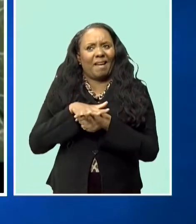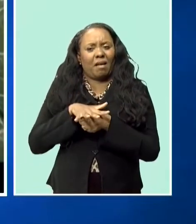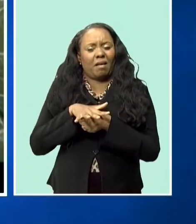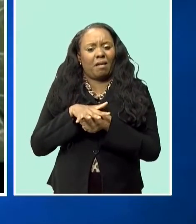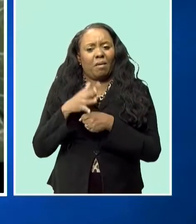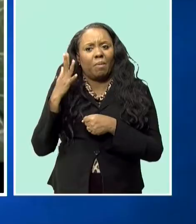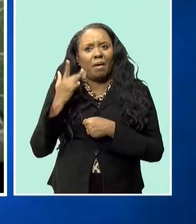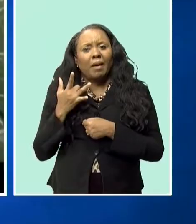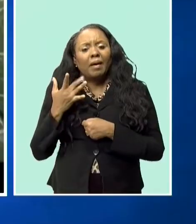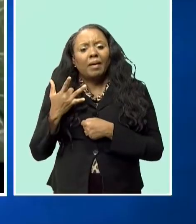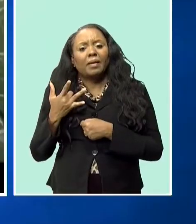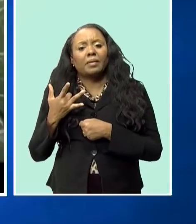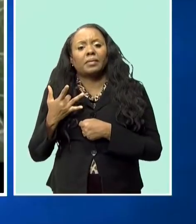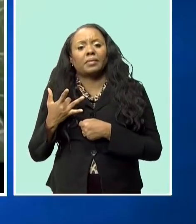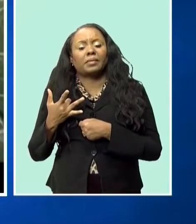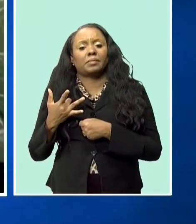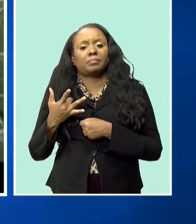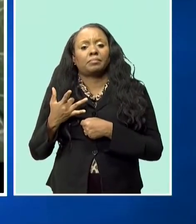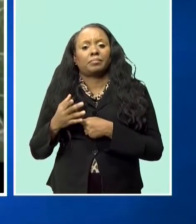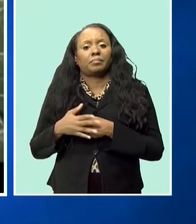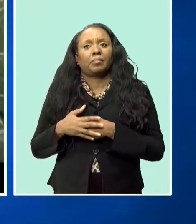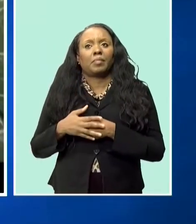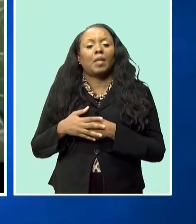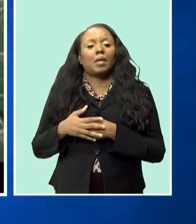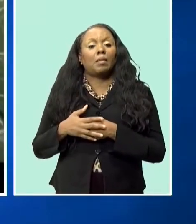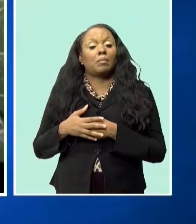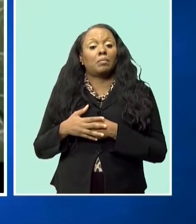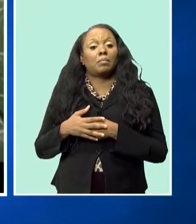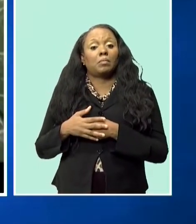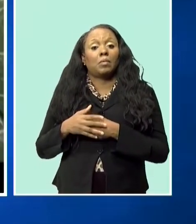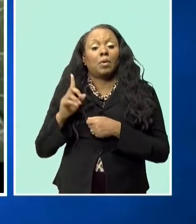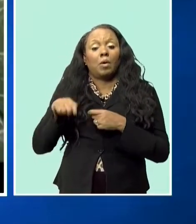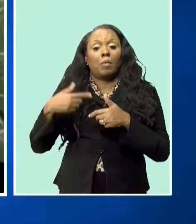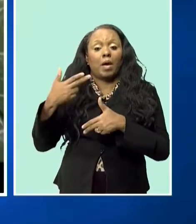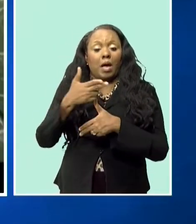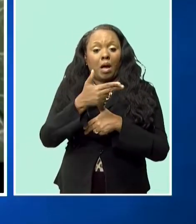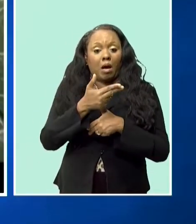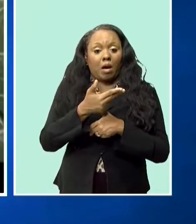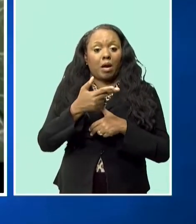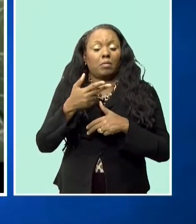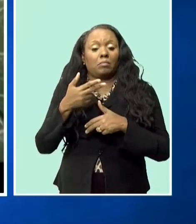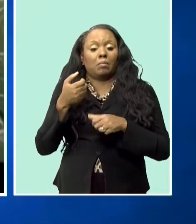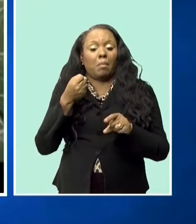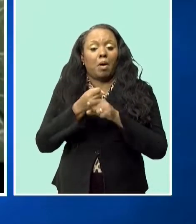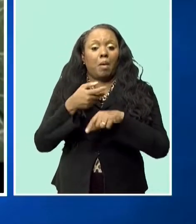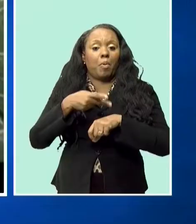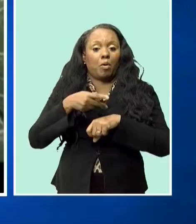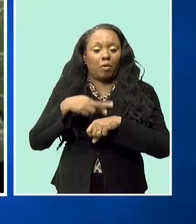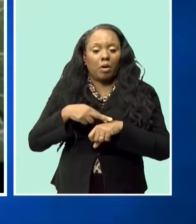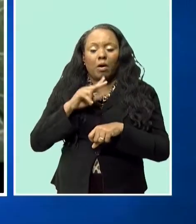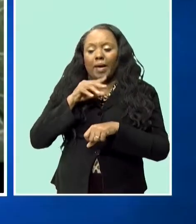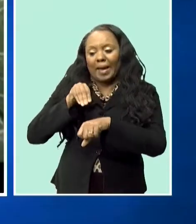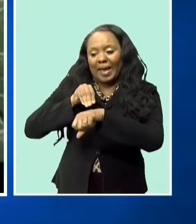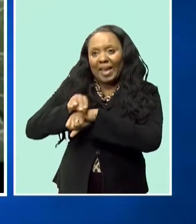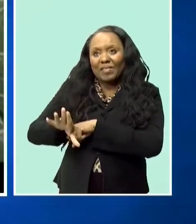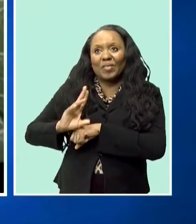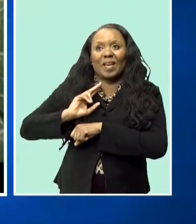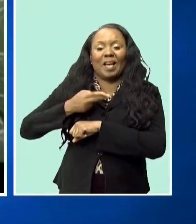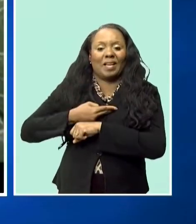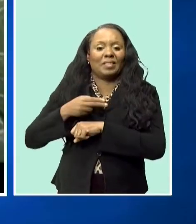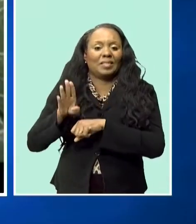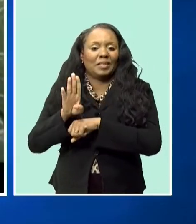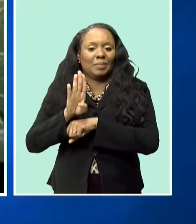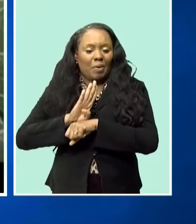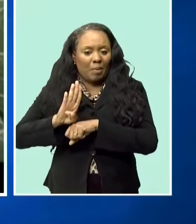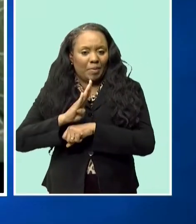the facilities, the installations that have been affected out of Puerto Rico for access to